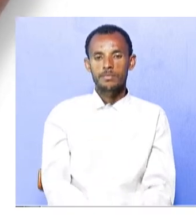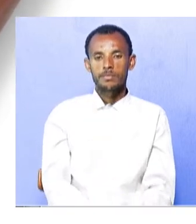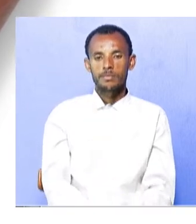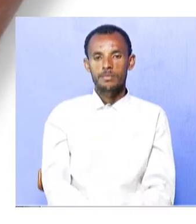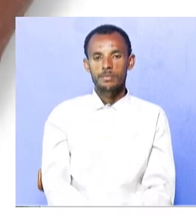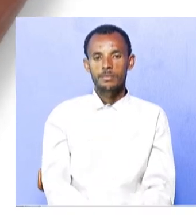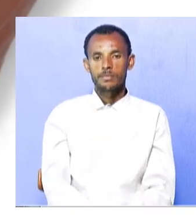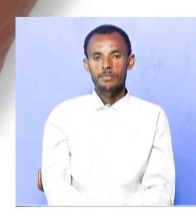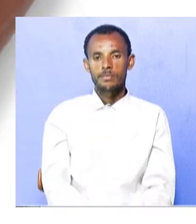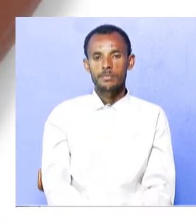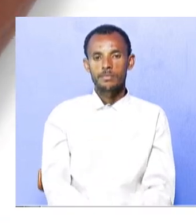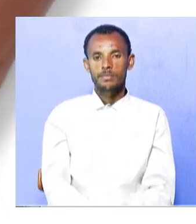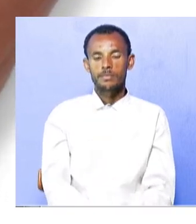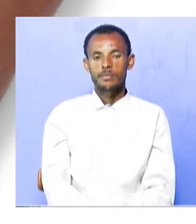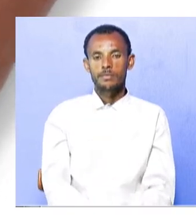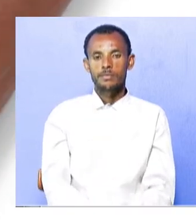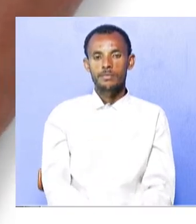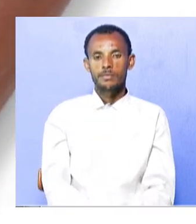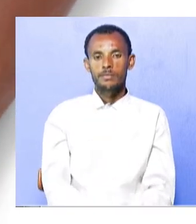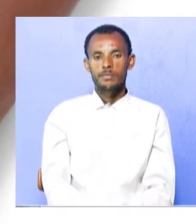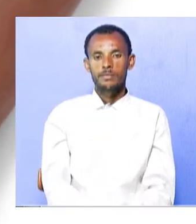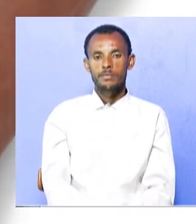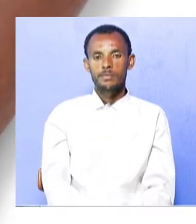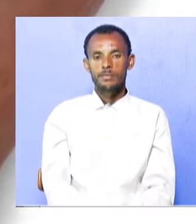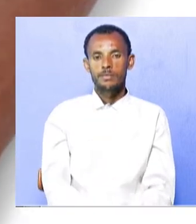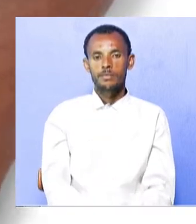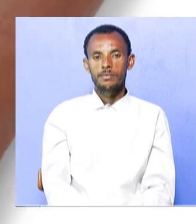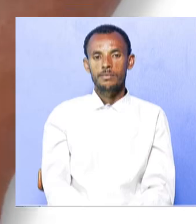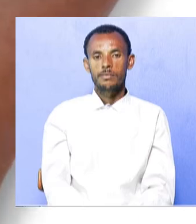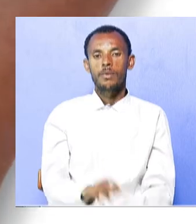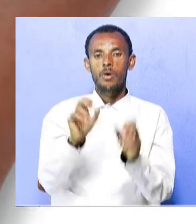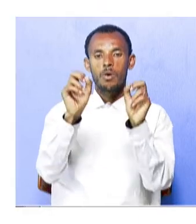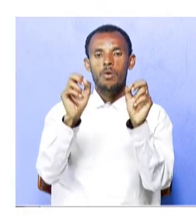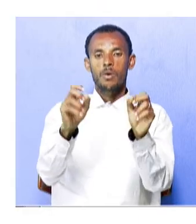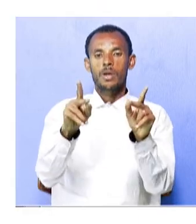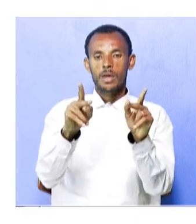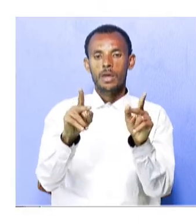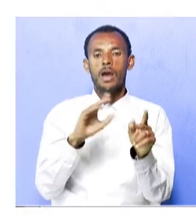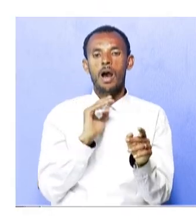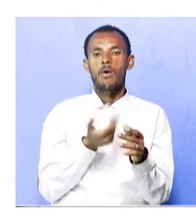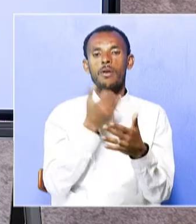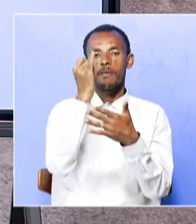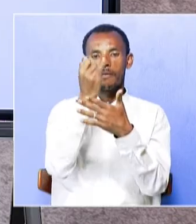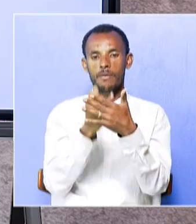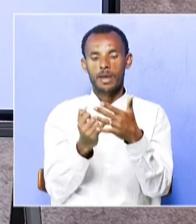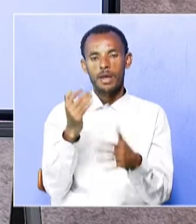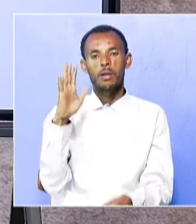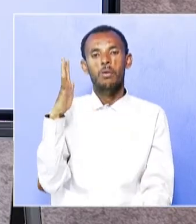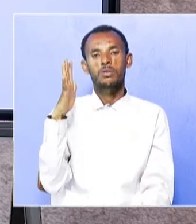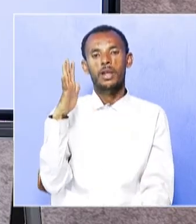Okay, our figure looks